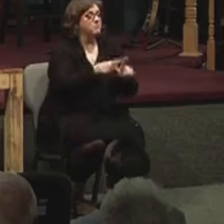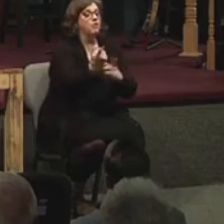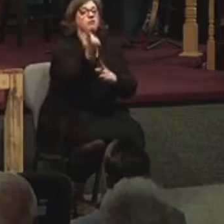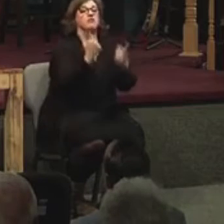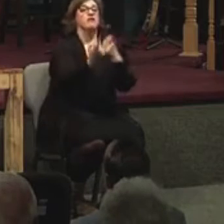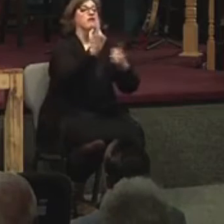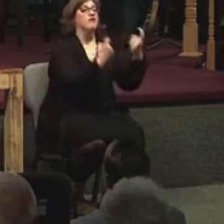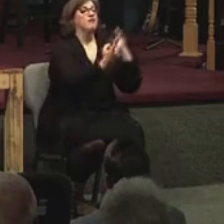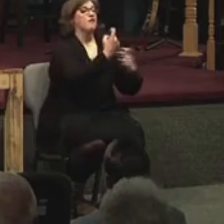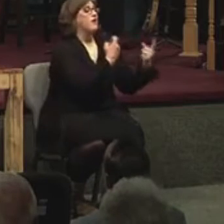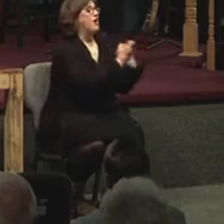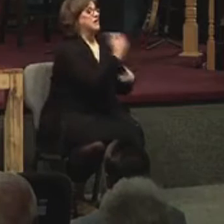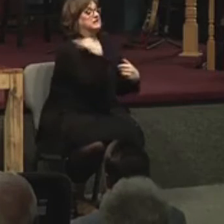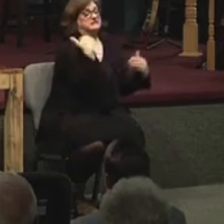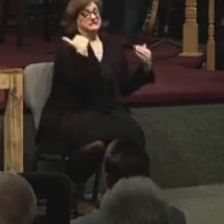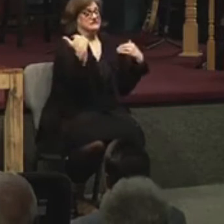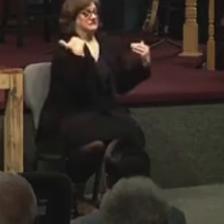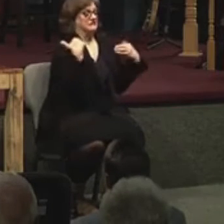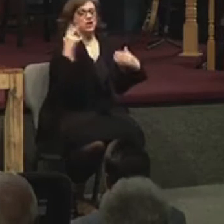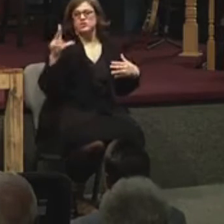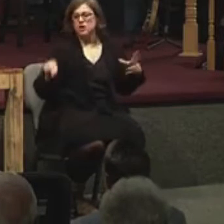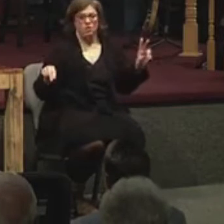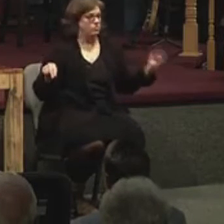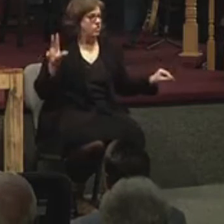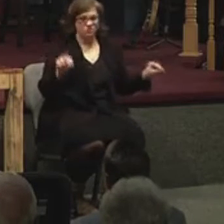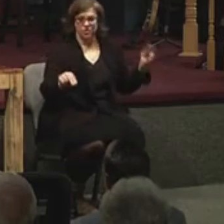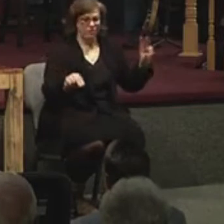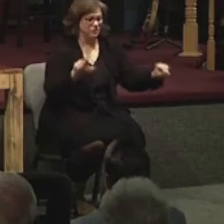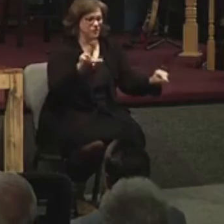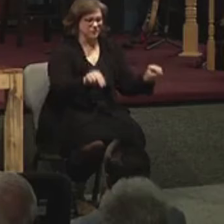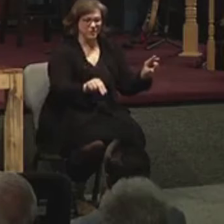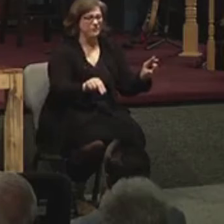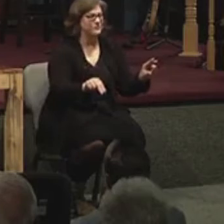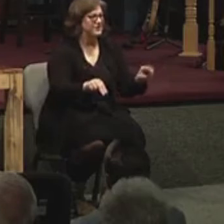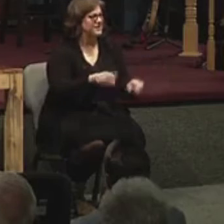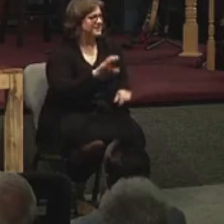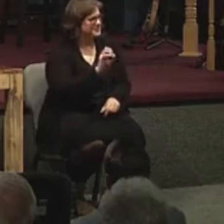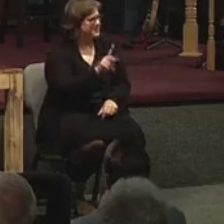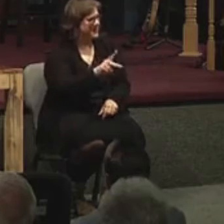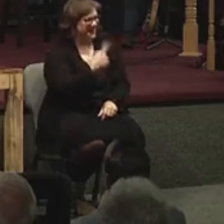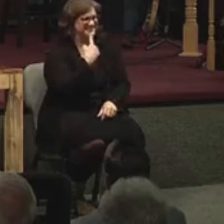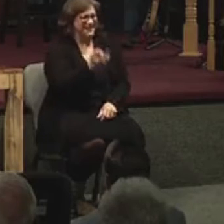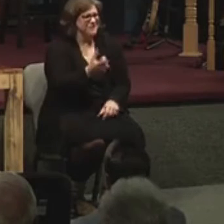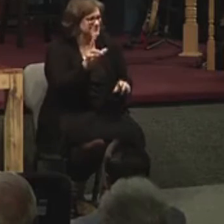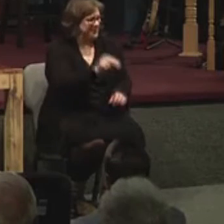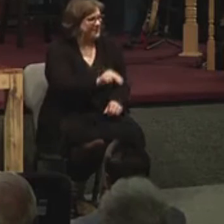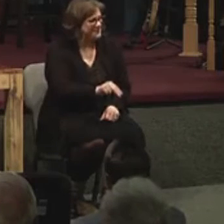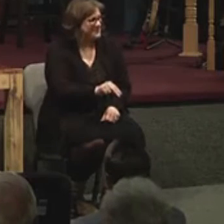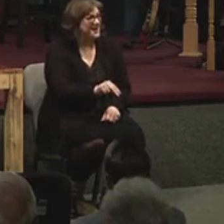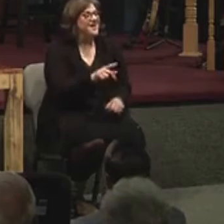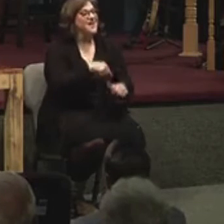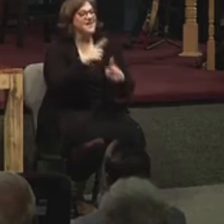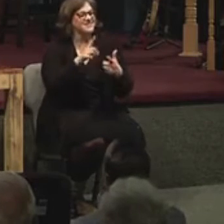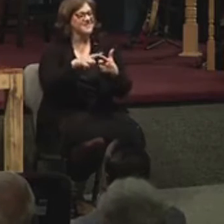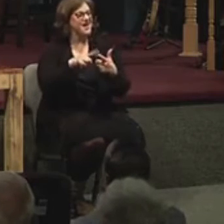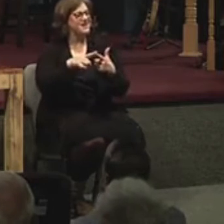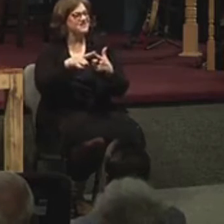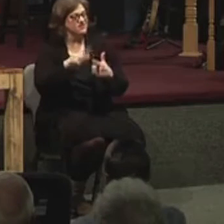or practice by which we cultivate the spirit of restfulness in our lives as a whole.